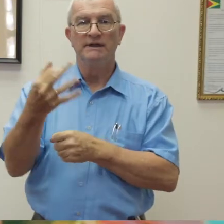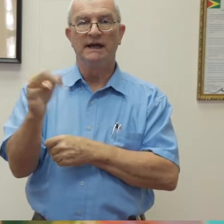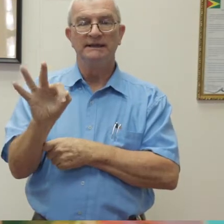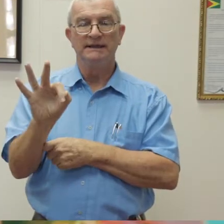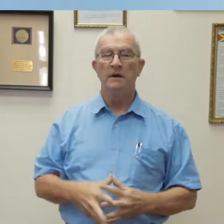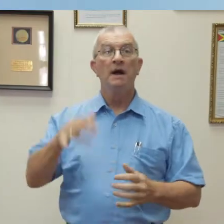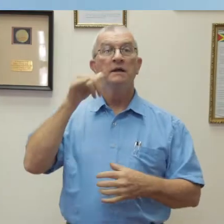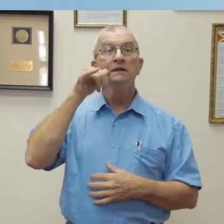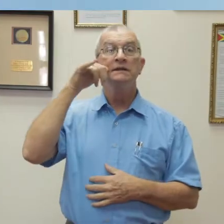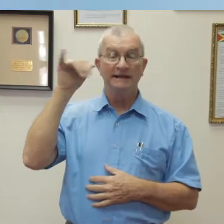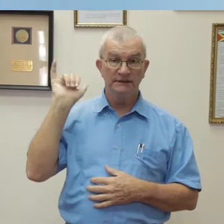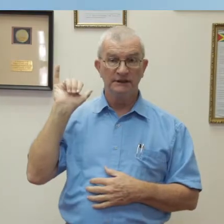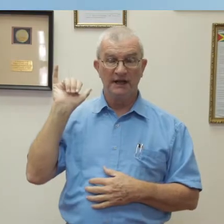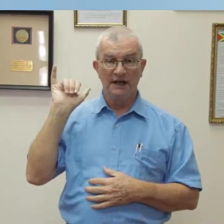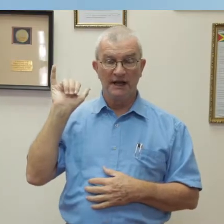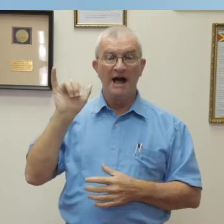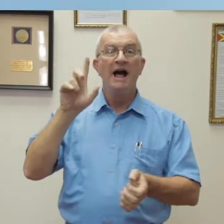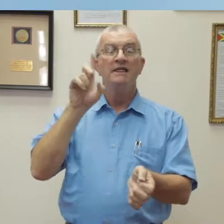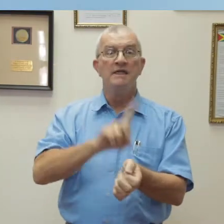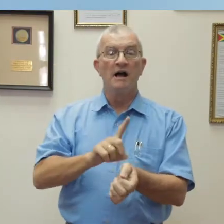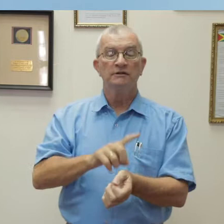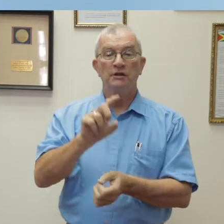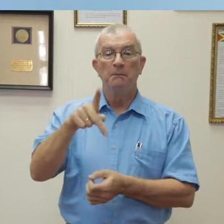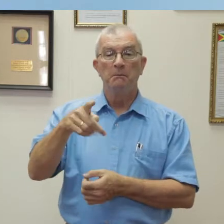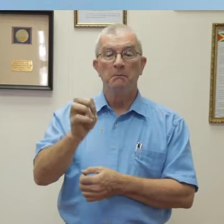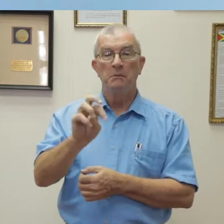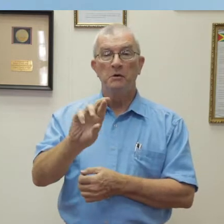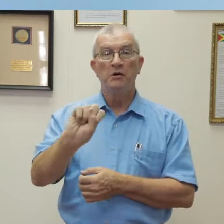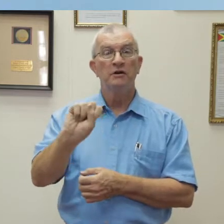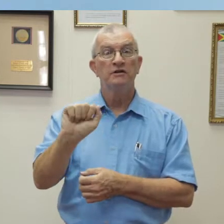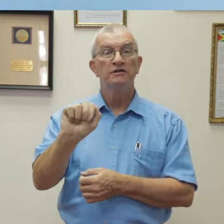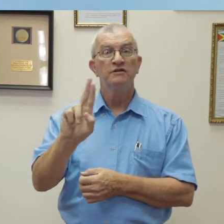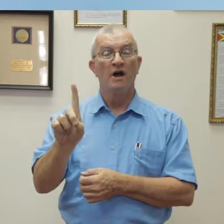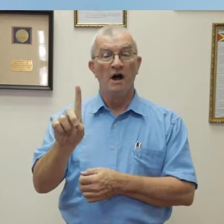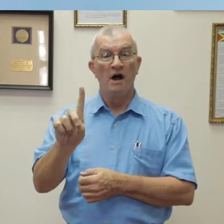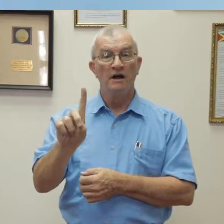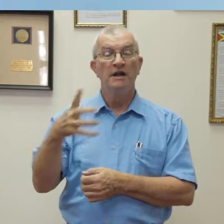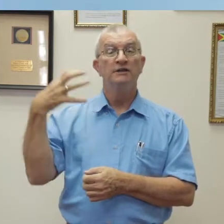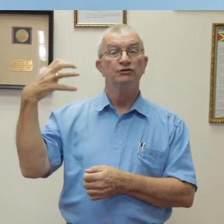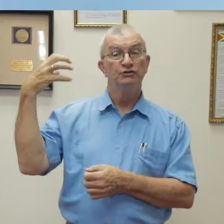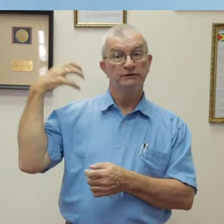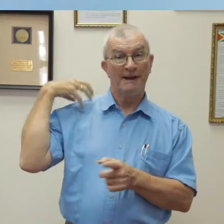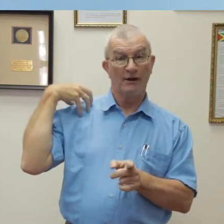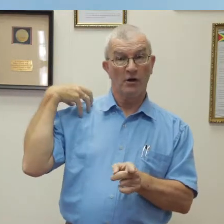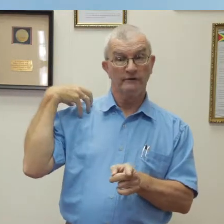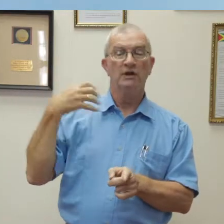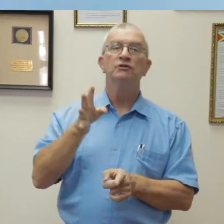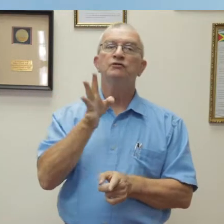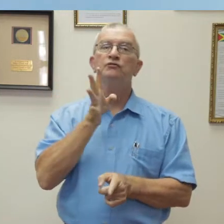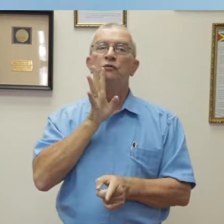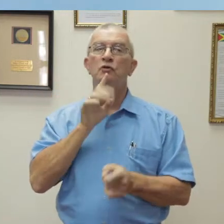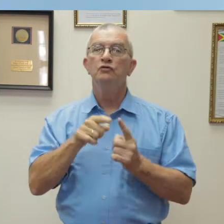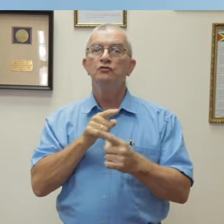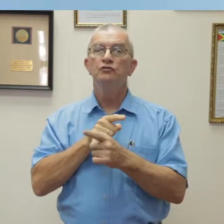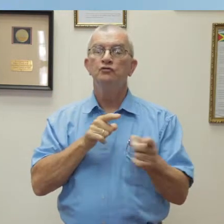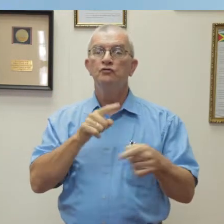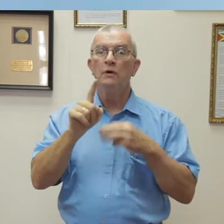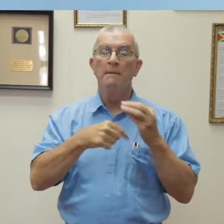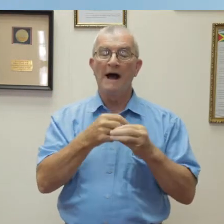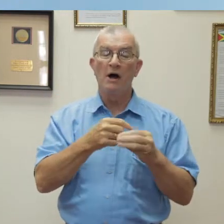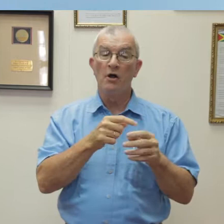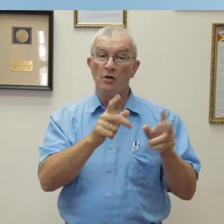Yesterday, Dr. Shamdeo Prasad, the Chief Medical Officer, spoke to you about those persons